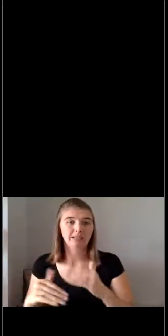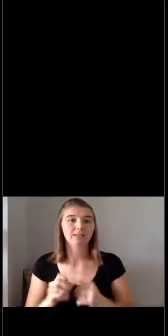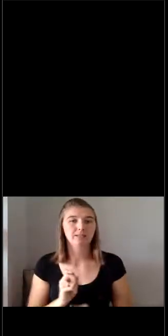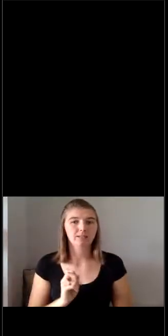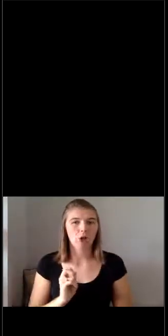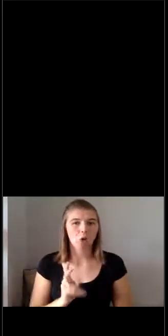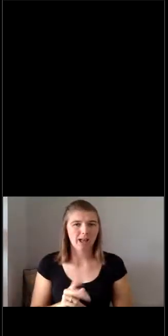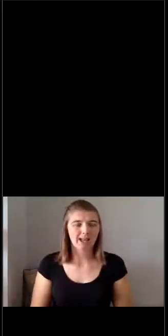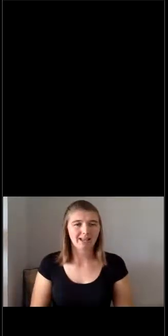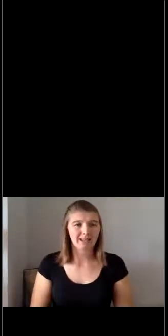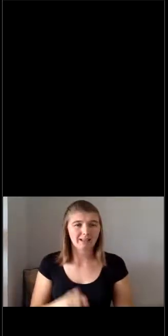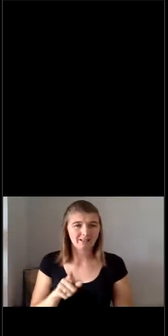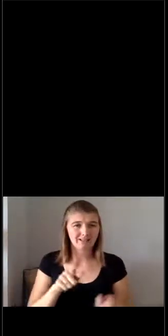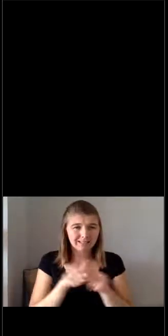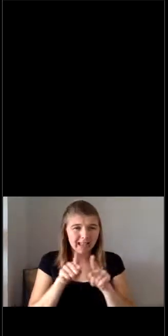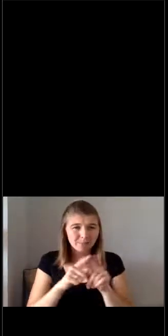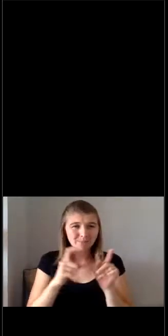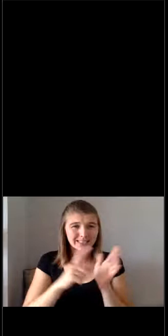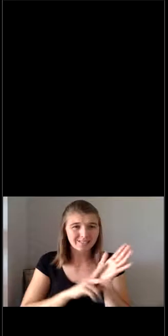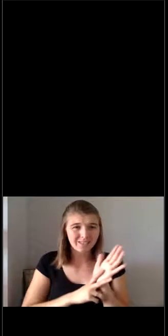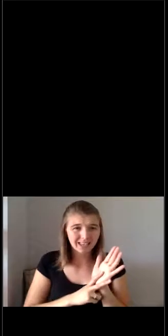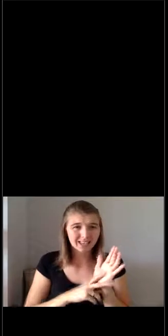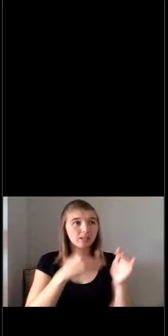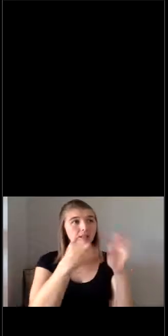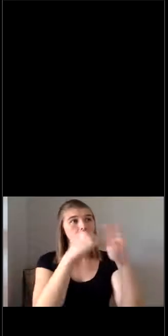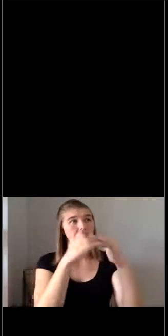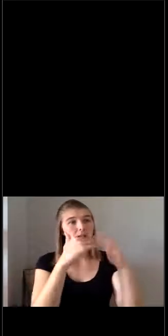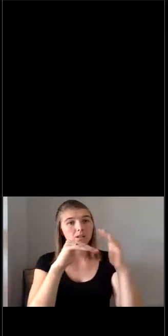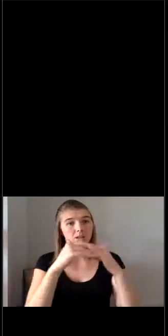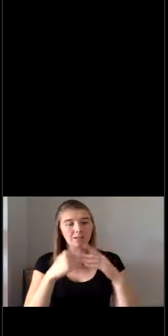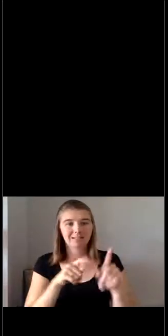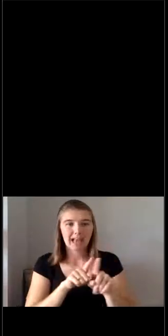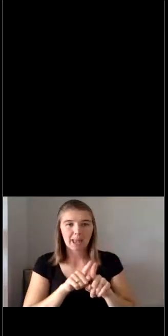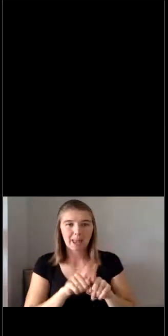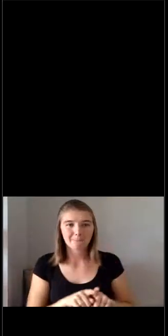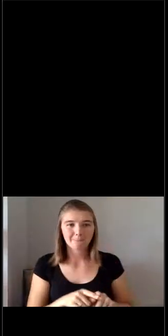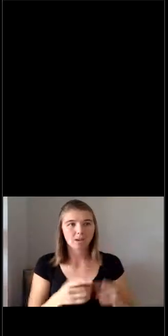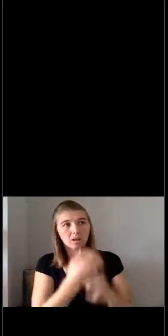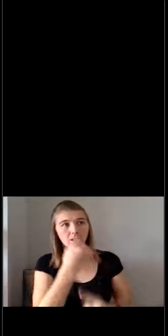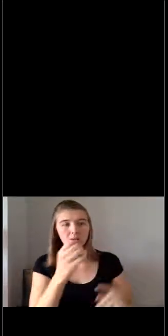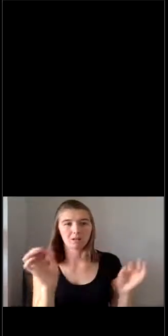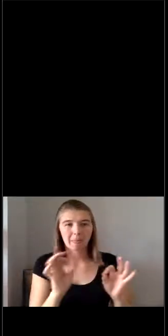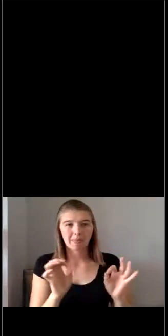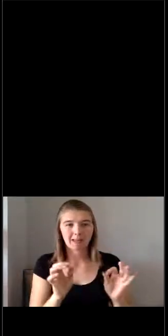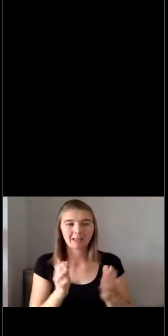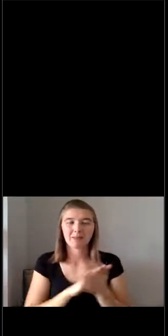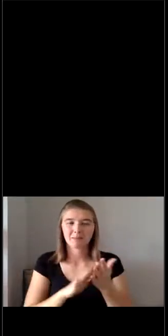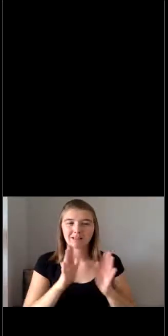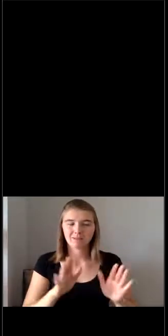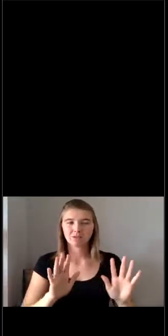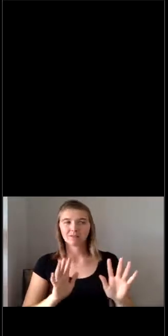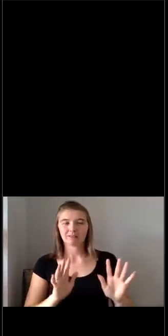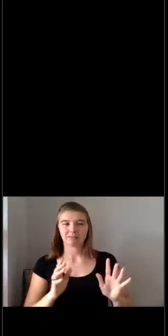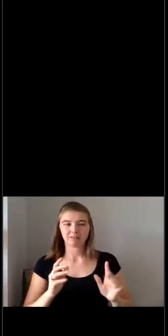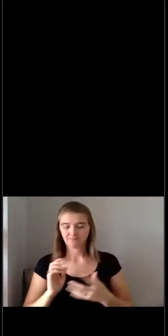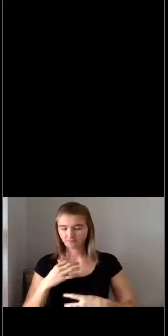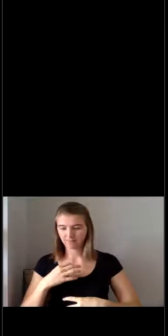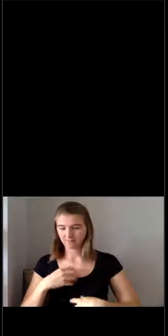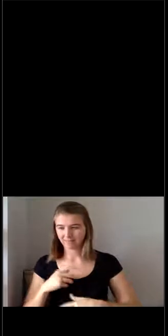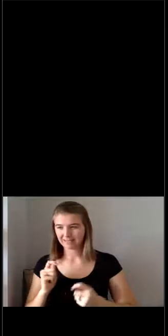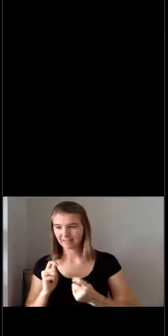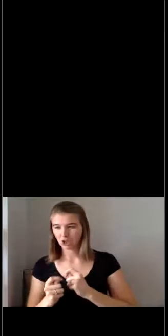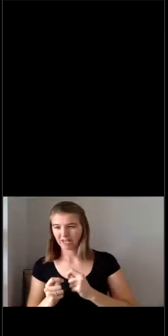on the CV. But there must be different methods. There must be different approaches. And the good news is most people won't change. They won't